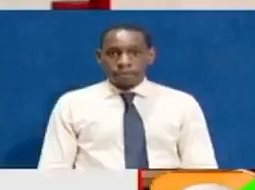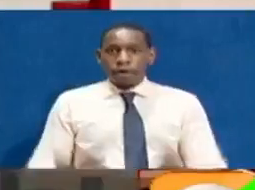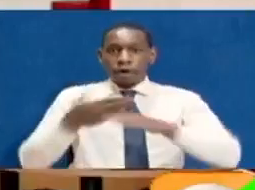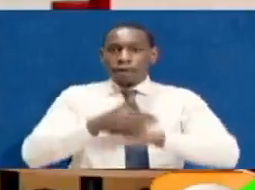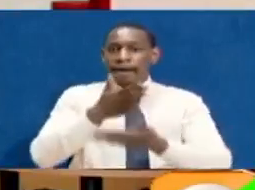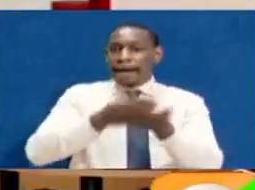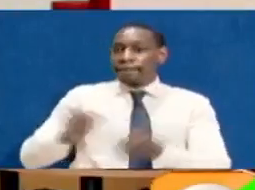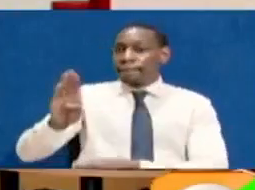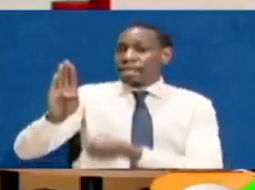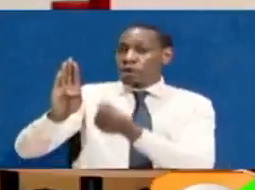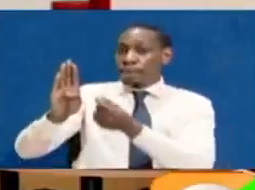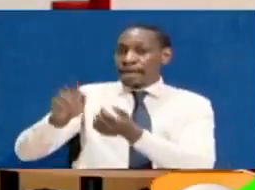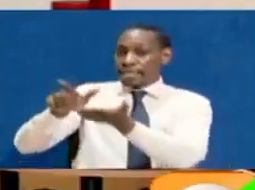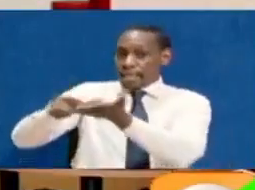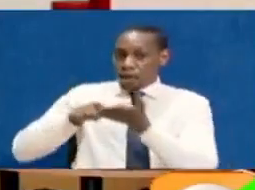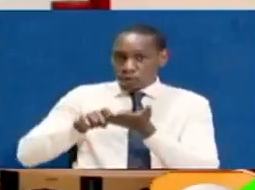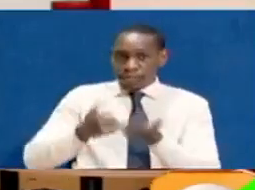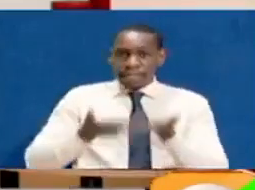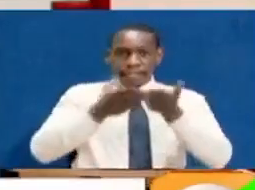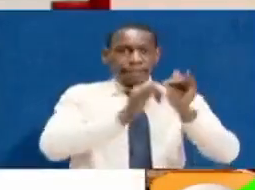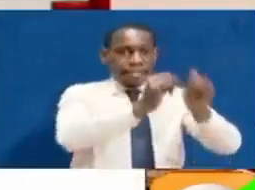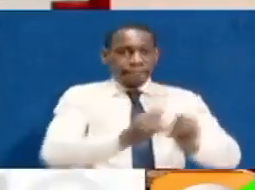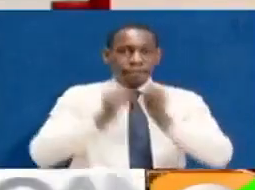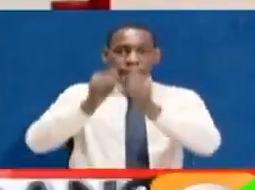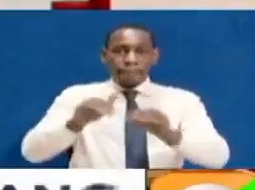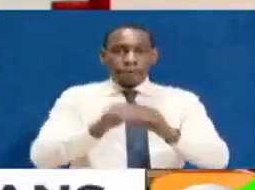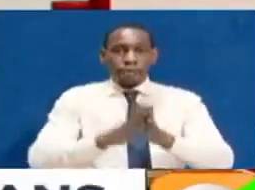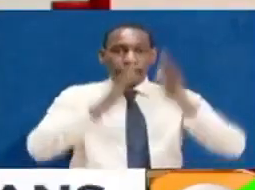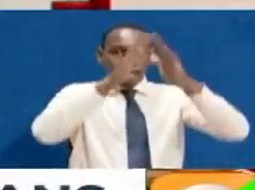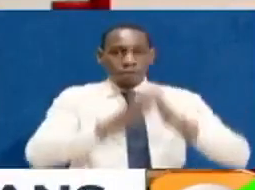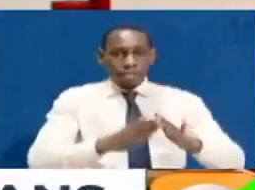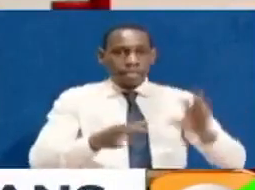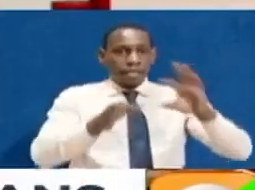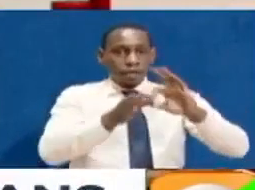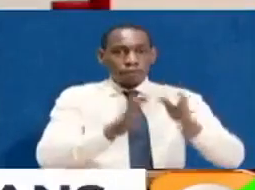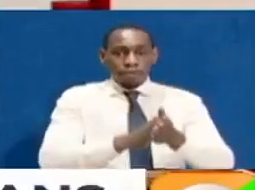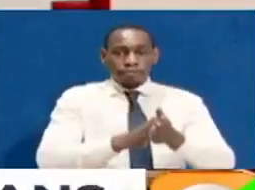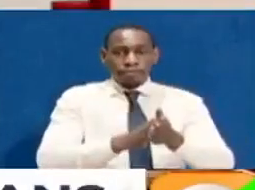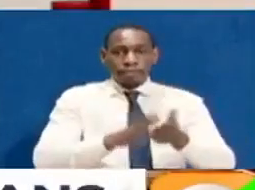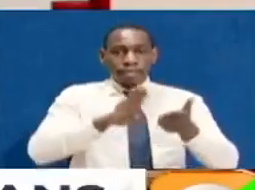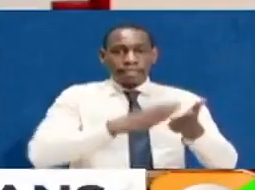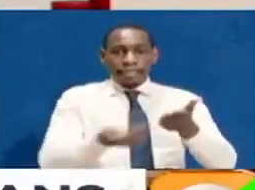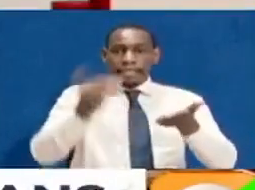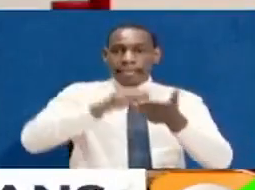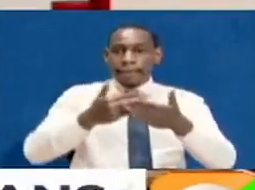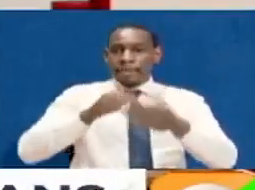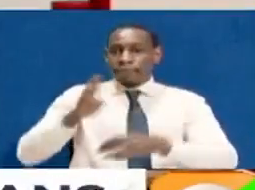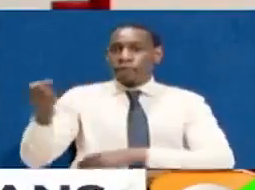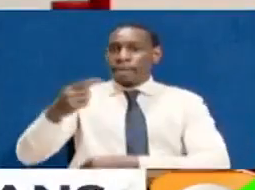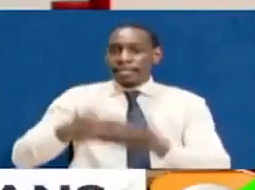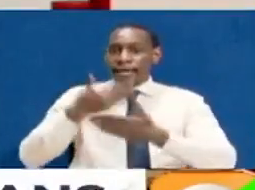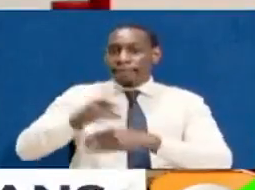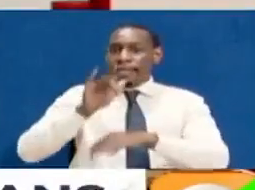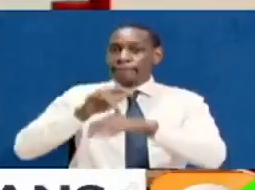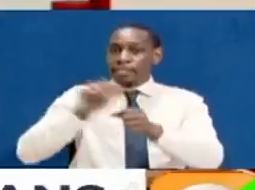More than half a billion shillings in loans advanced to individual members and housing cooperatives have been restructured over the last 4 months due